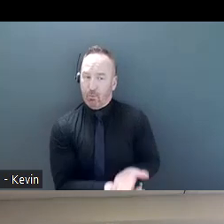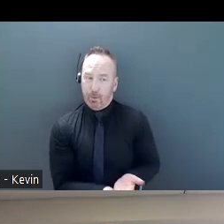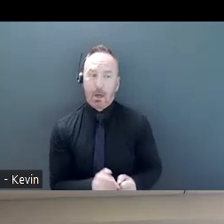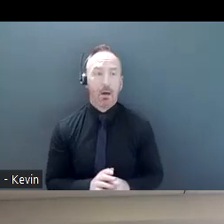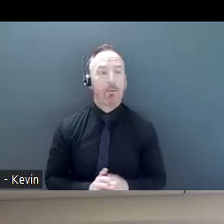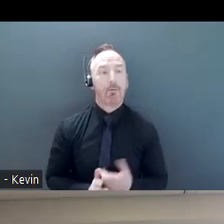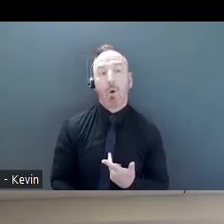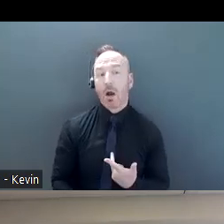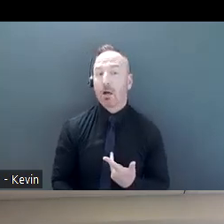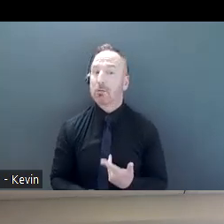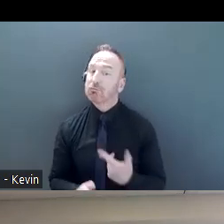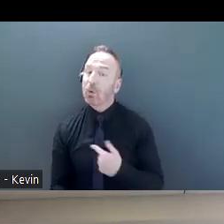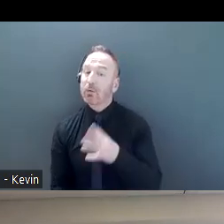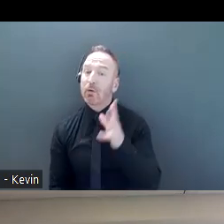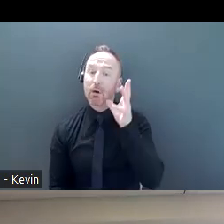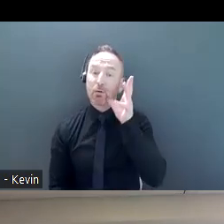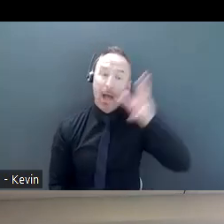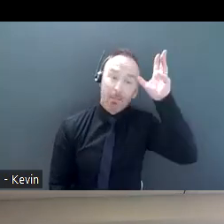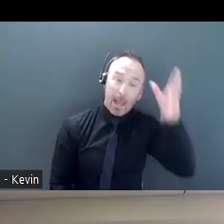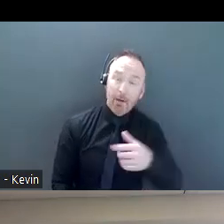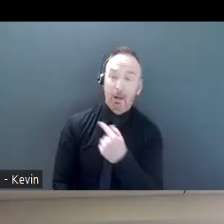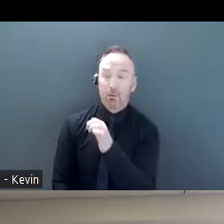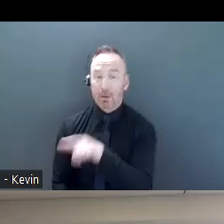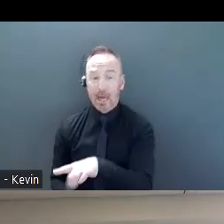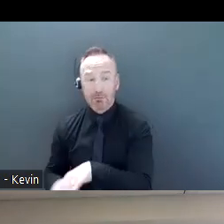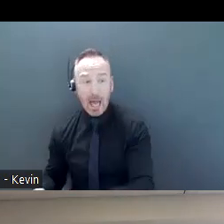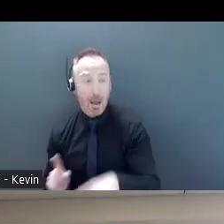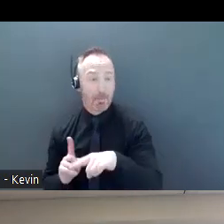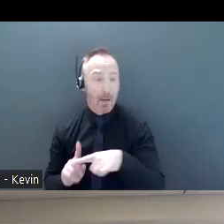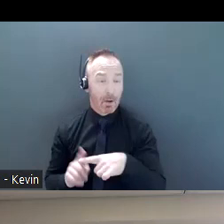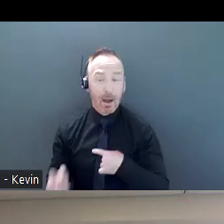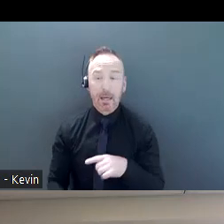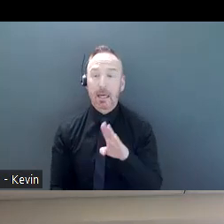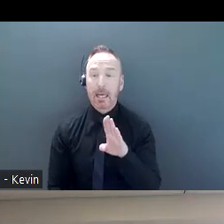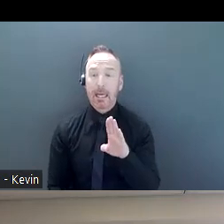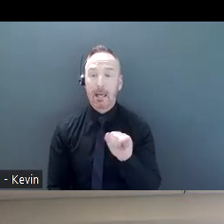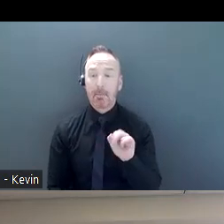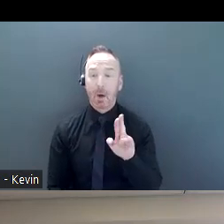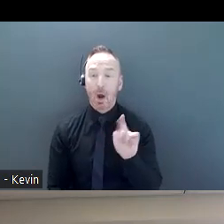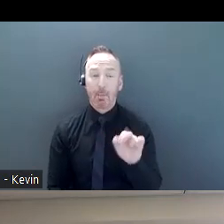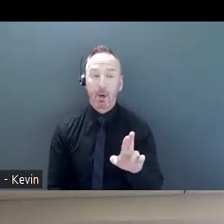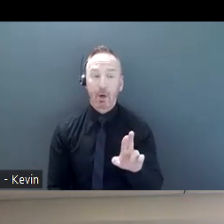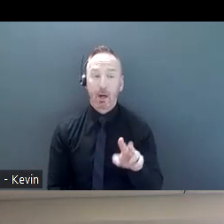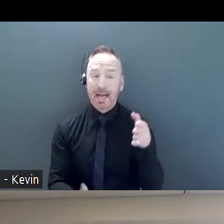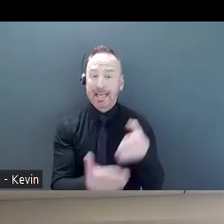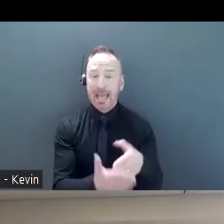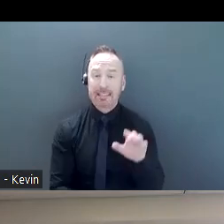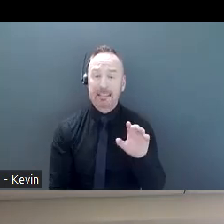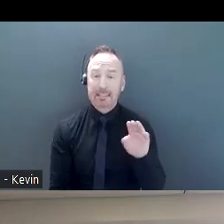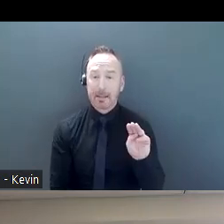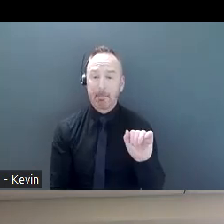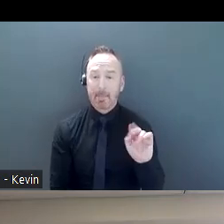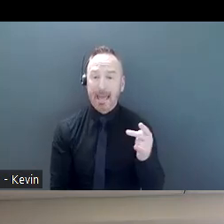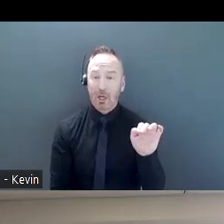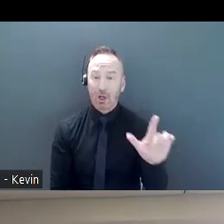positive grandparent-grandchild relationship. Barber and Mangle, if a child has lived with the grandparent or spent a significant amount of time in their